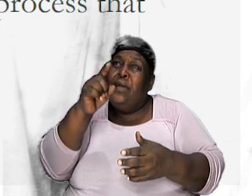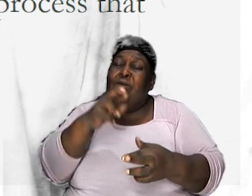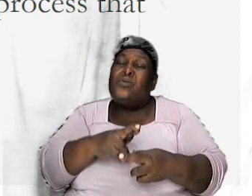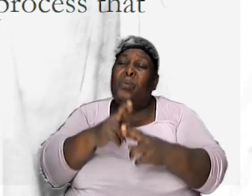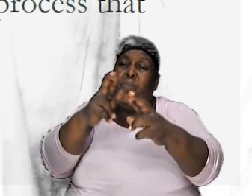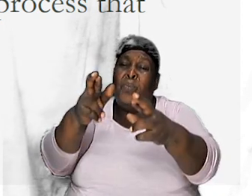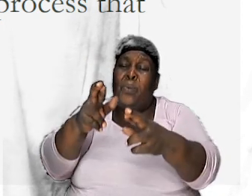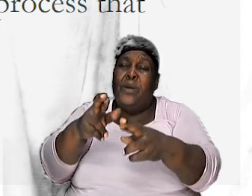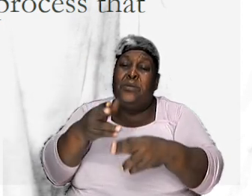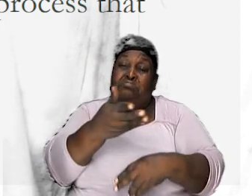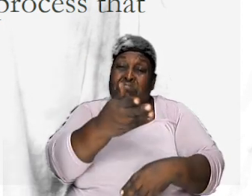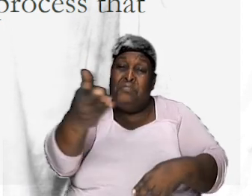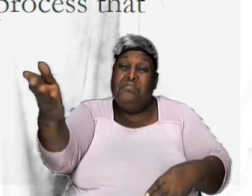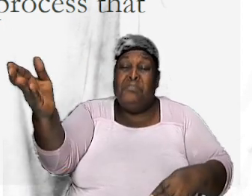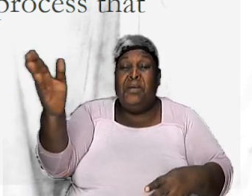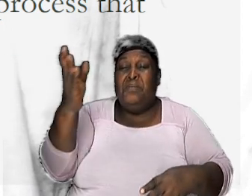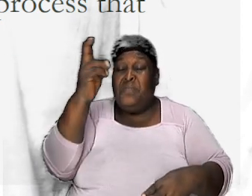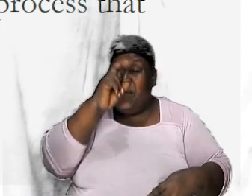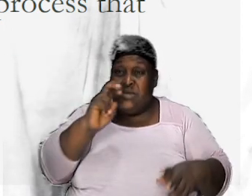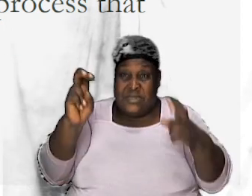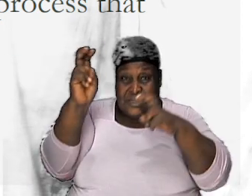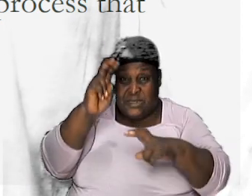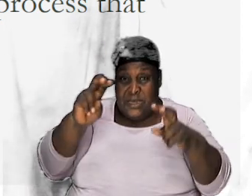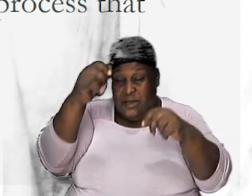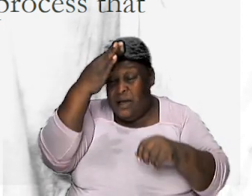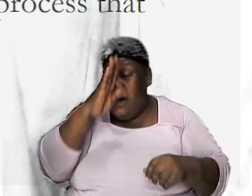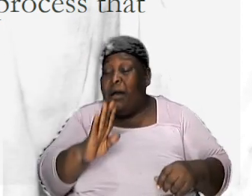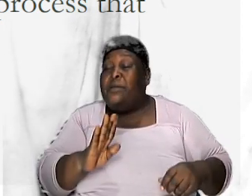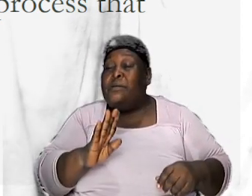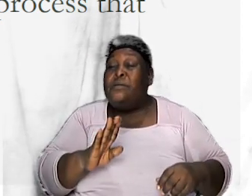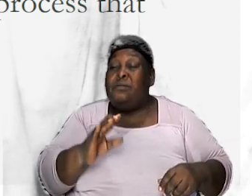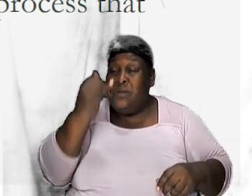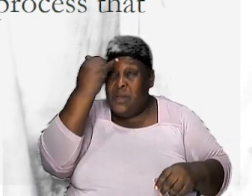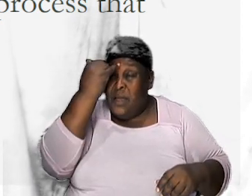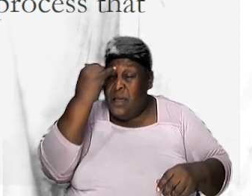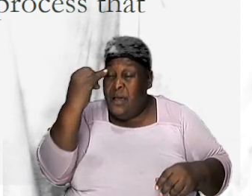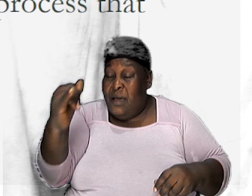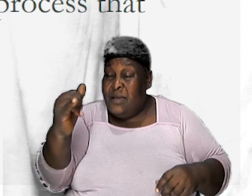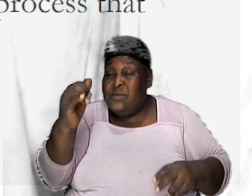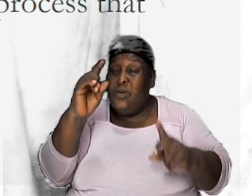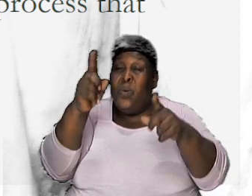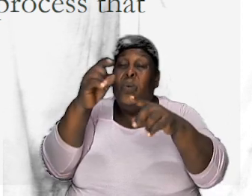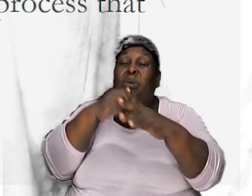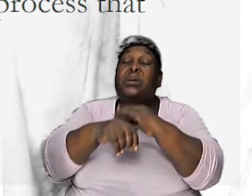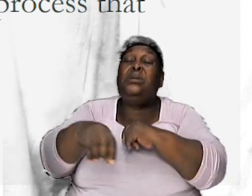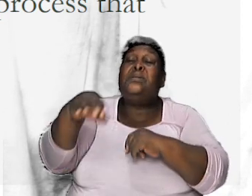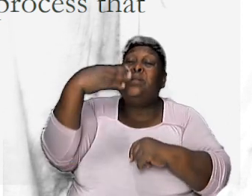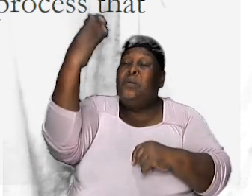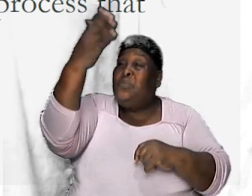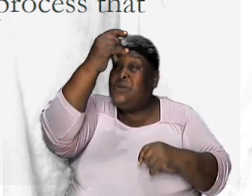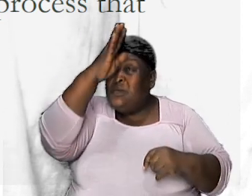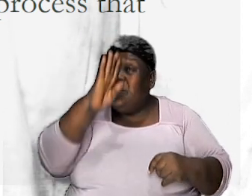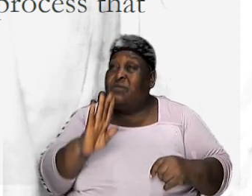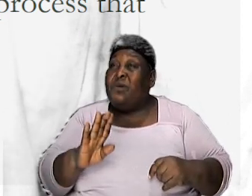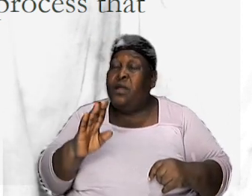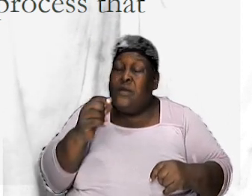that diligently seek Him. Amen. When Isaiah got in the presence of God and he got a glimpse of who God